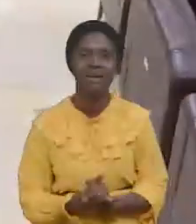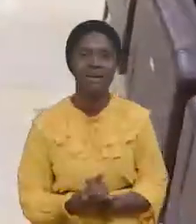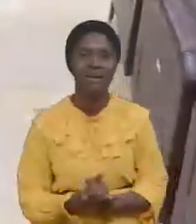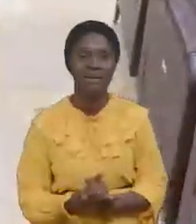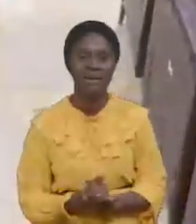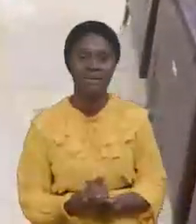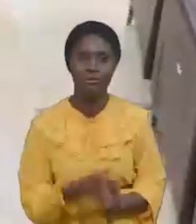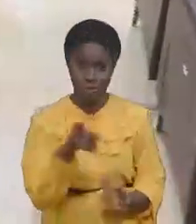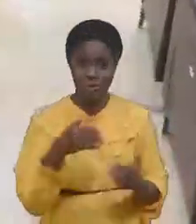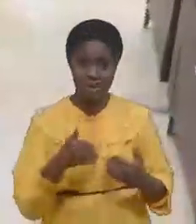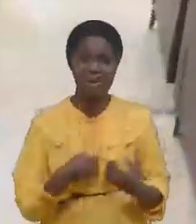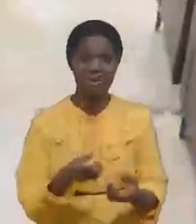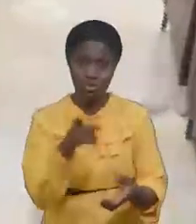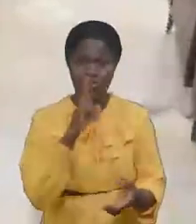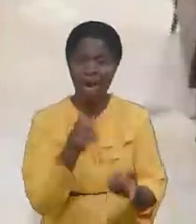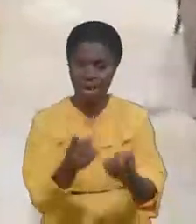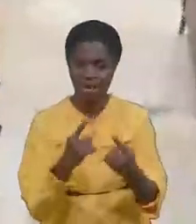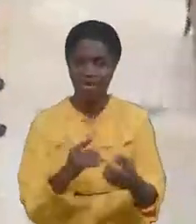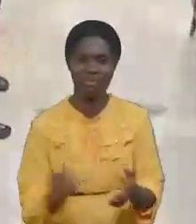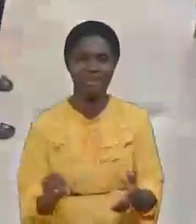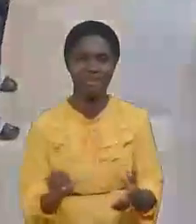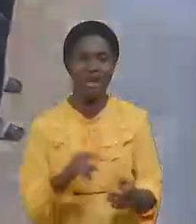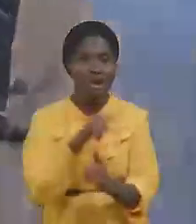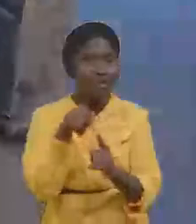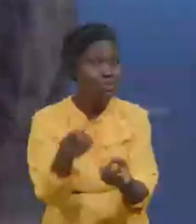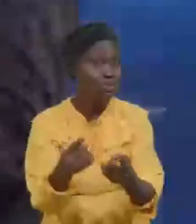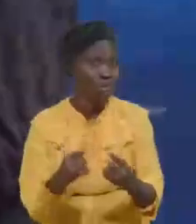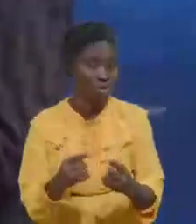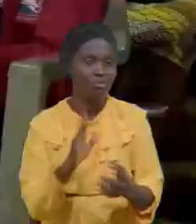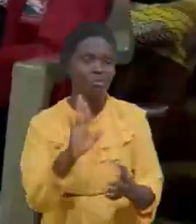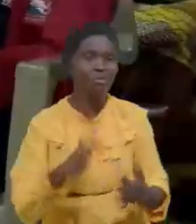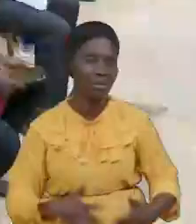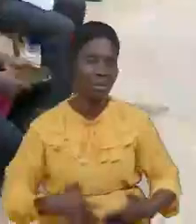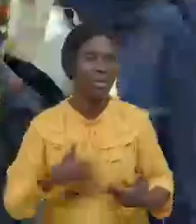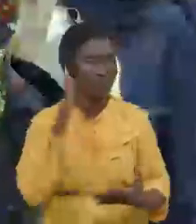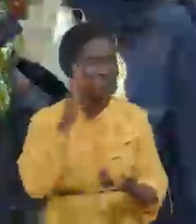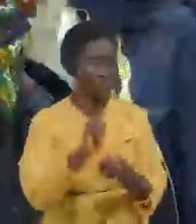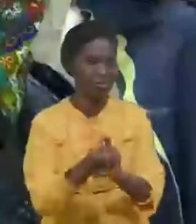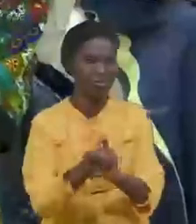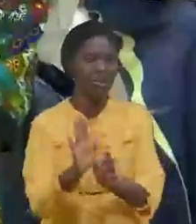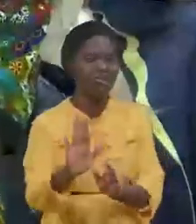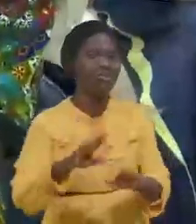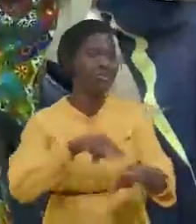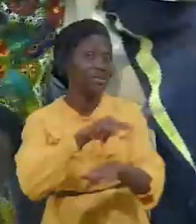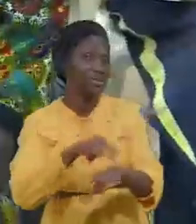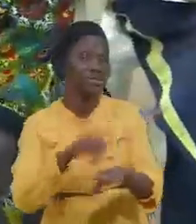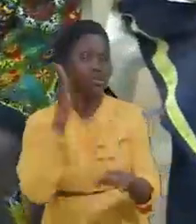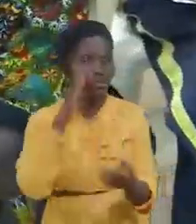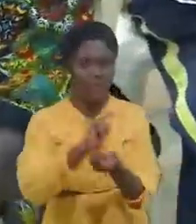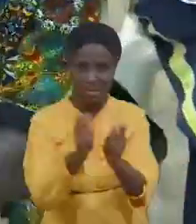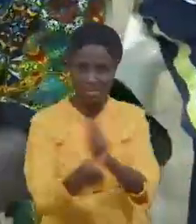You are coming. And when you come, your life will change. Your nature will